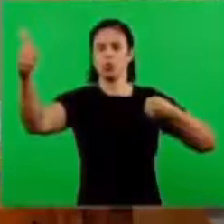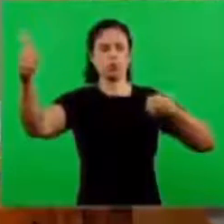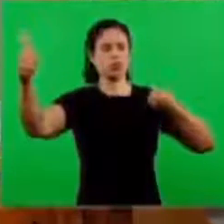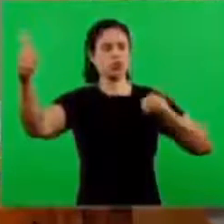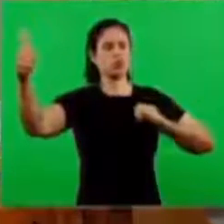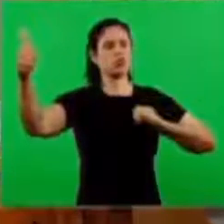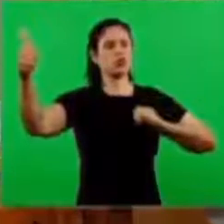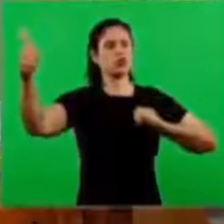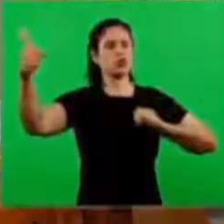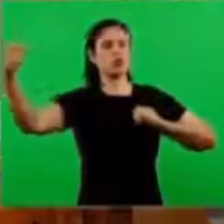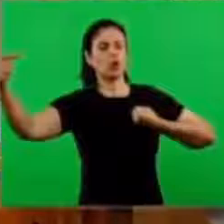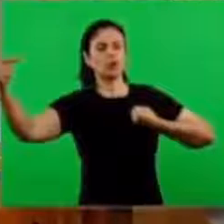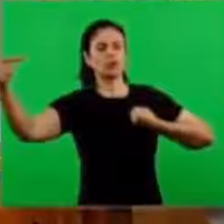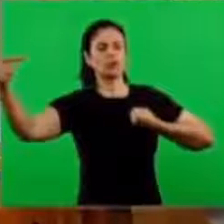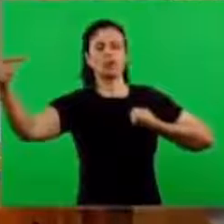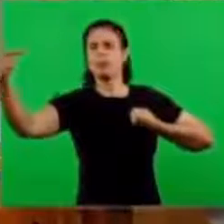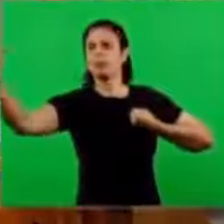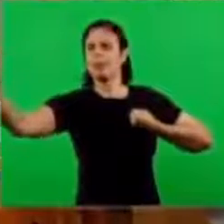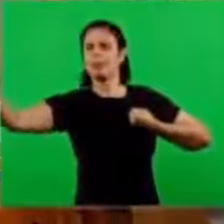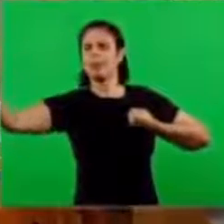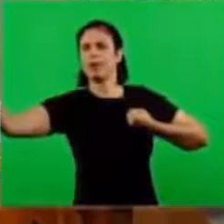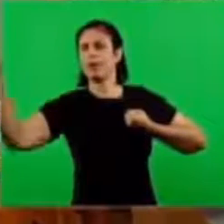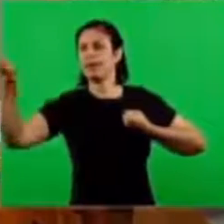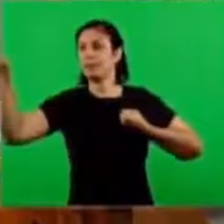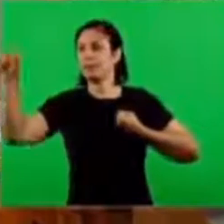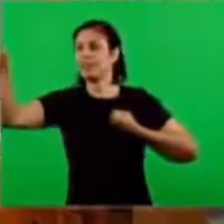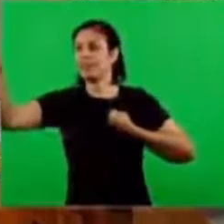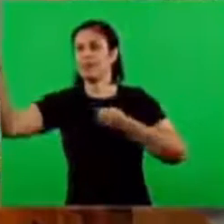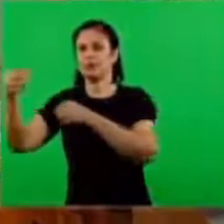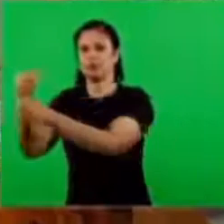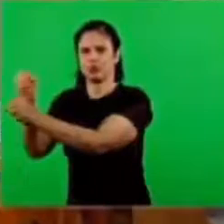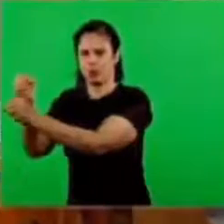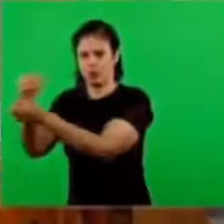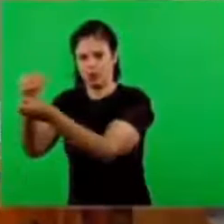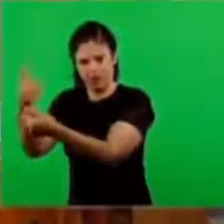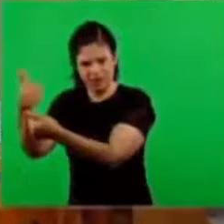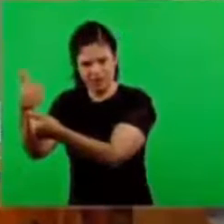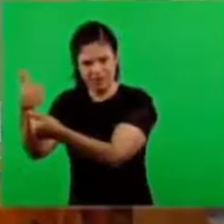that encompasses the most the meaning of the others.